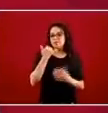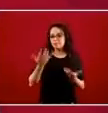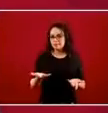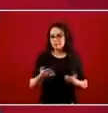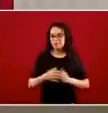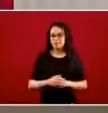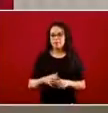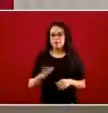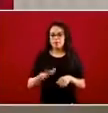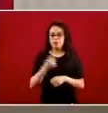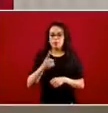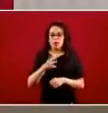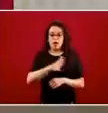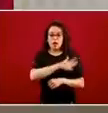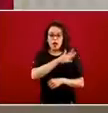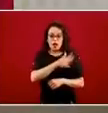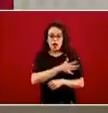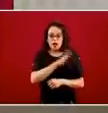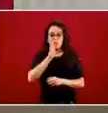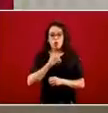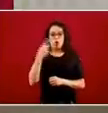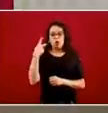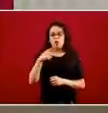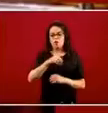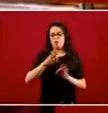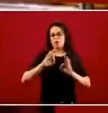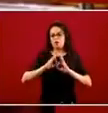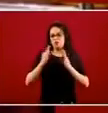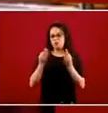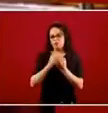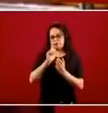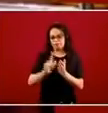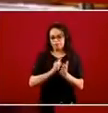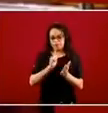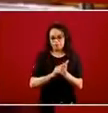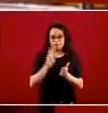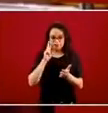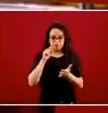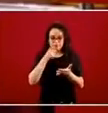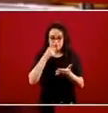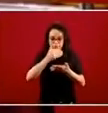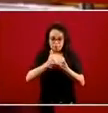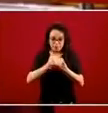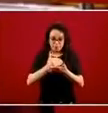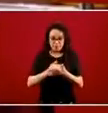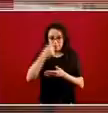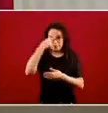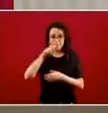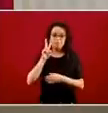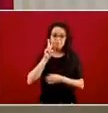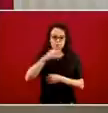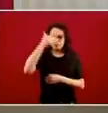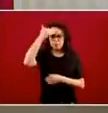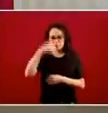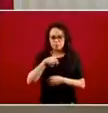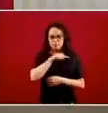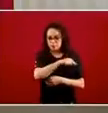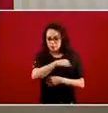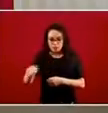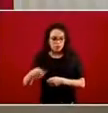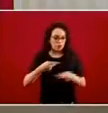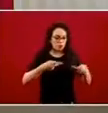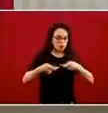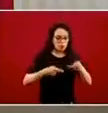situations we make exceptions, and this comes to a cost. This is a risk because we could be compromising the quality of certain